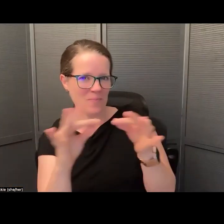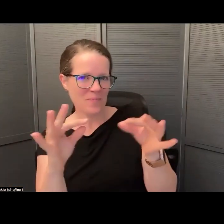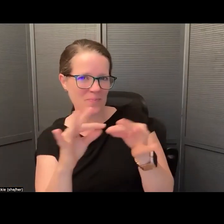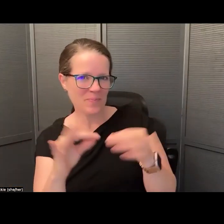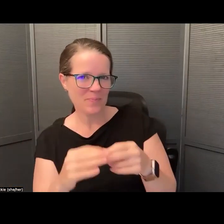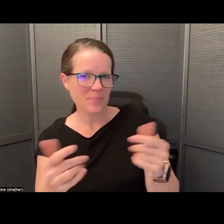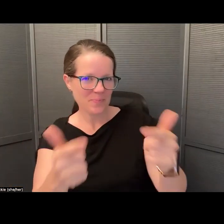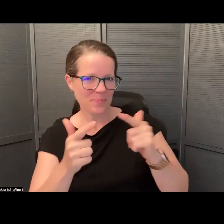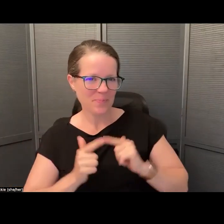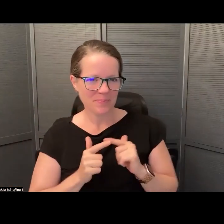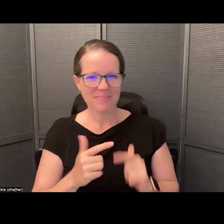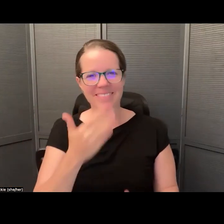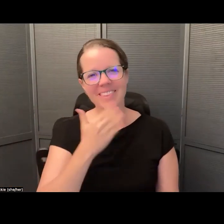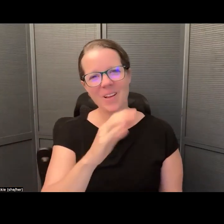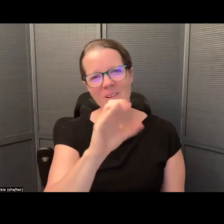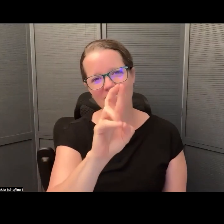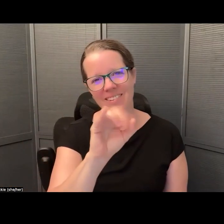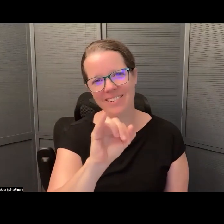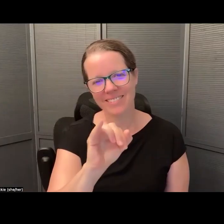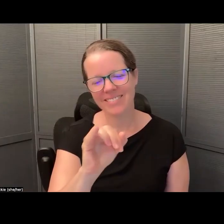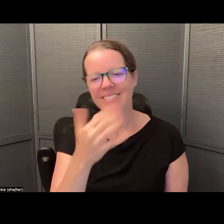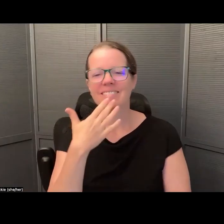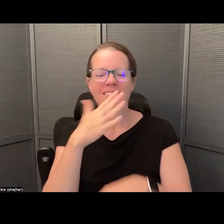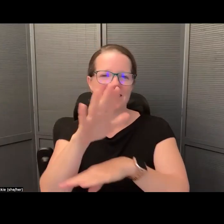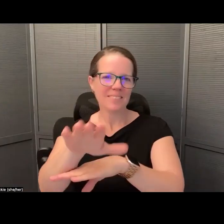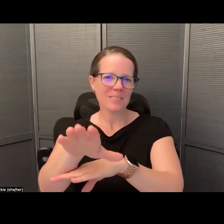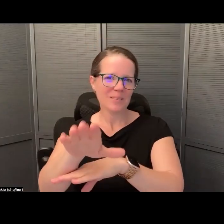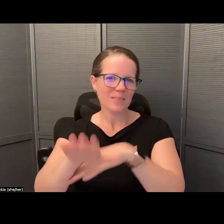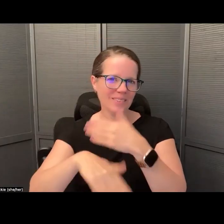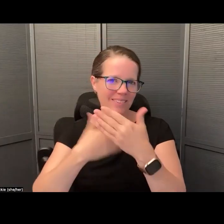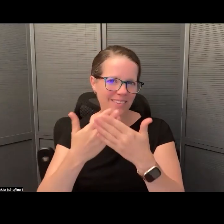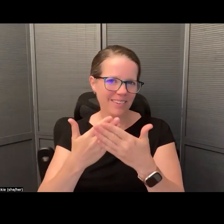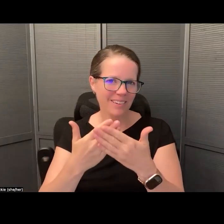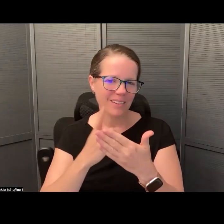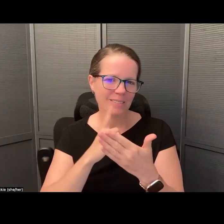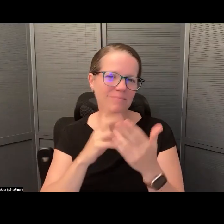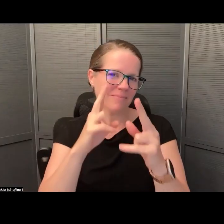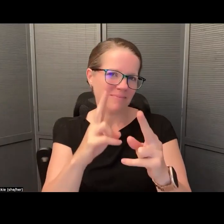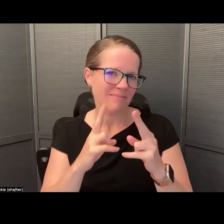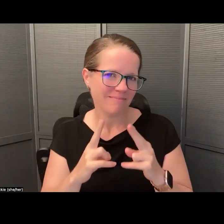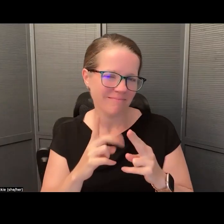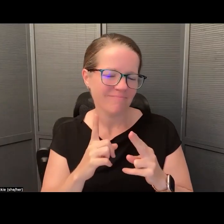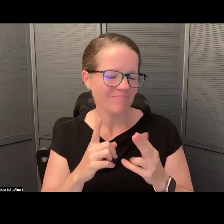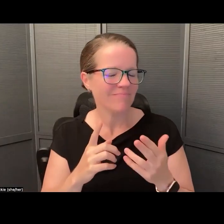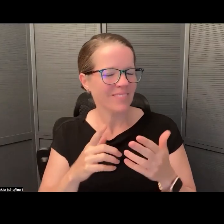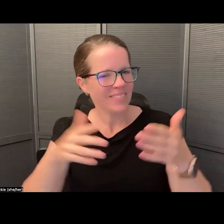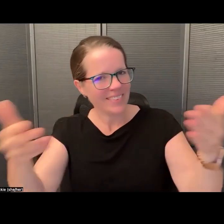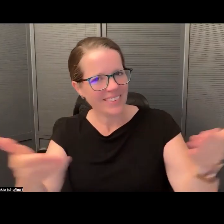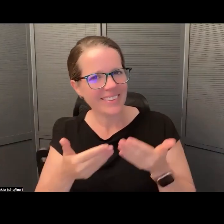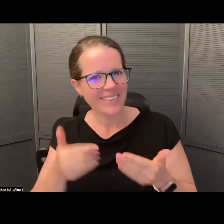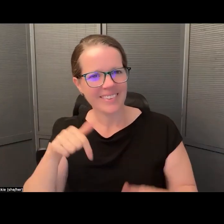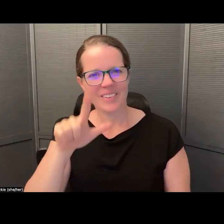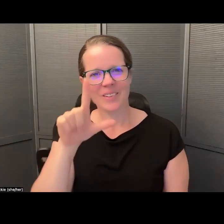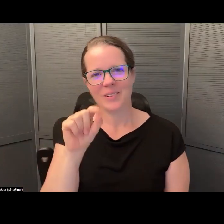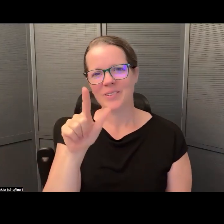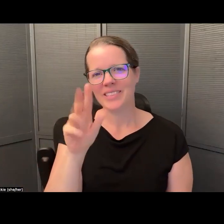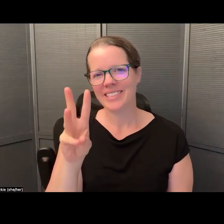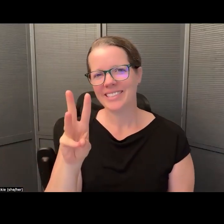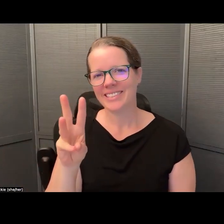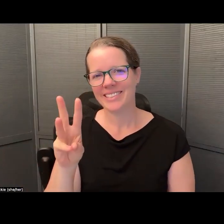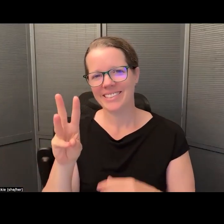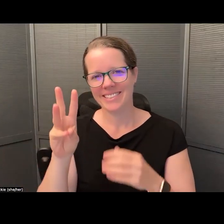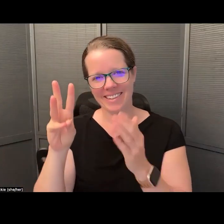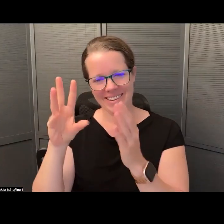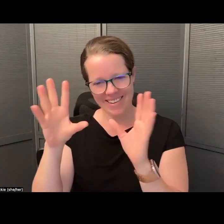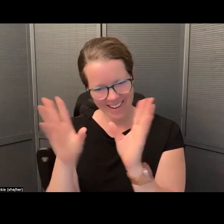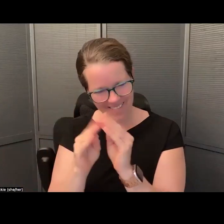everyone. I'm so pleased to welcome you to the 2026 annual conference of the DMH Research Centers of Excellence, which we